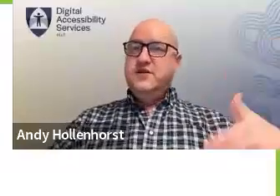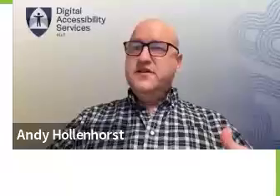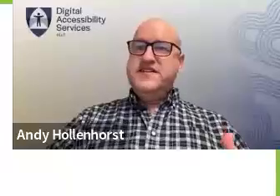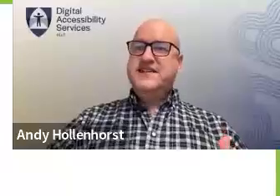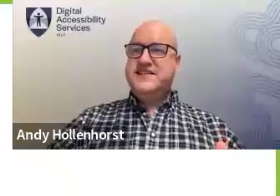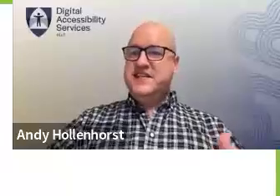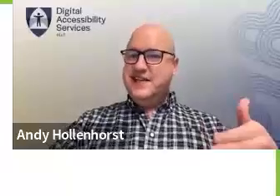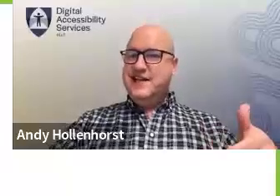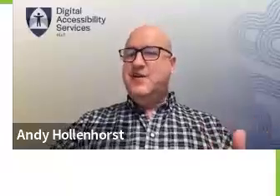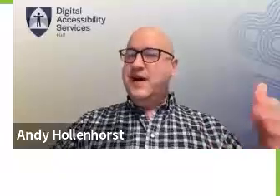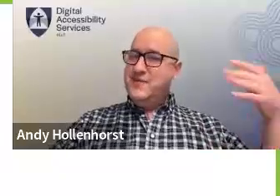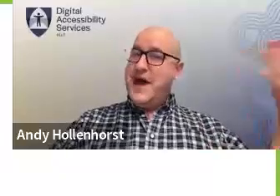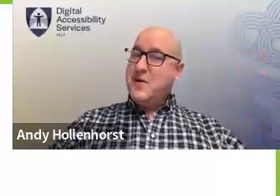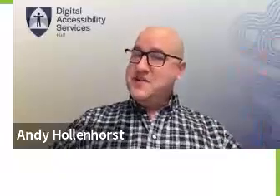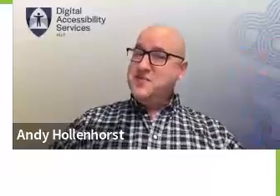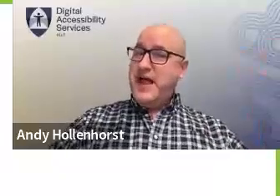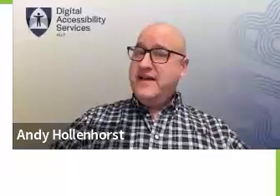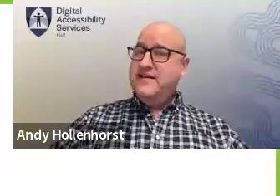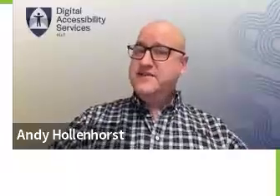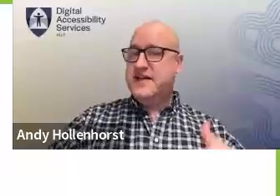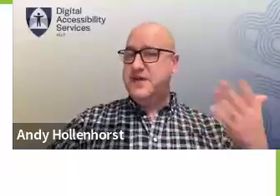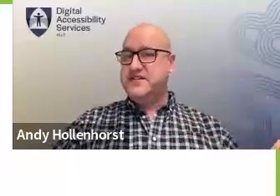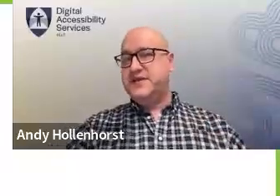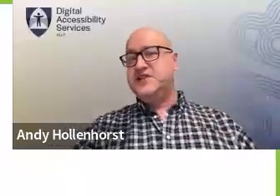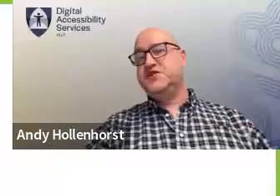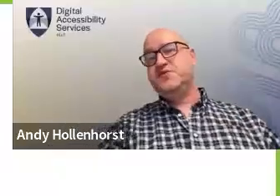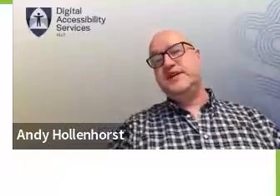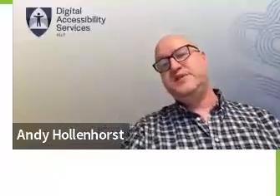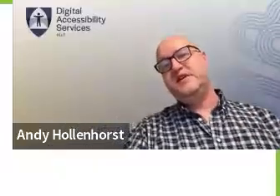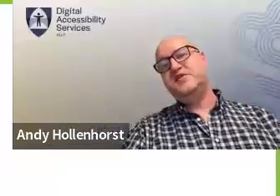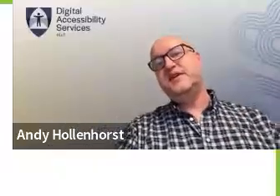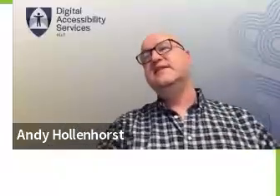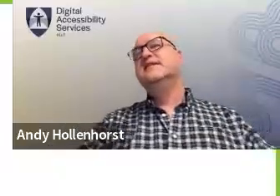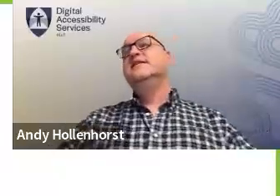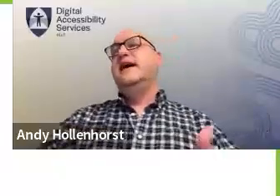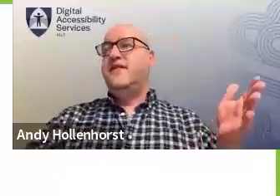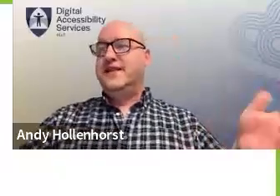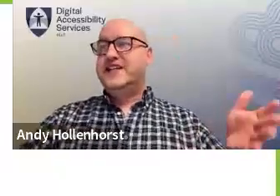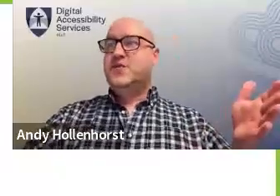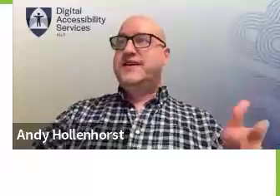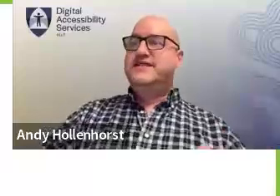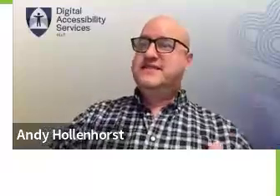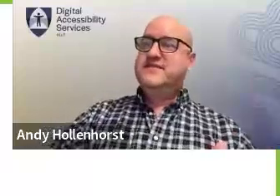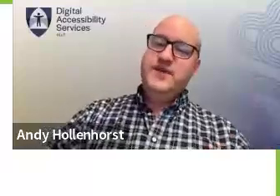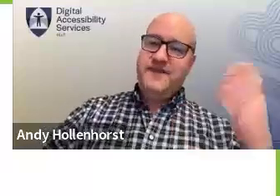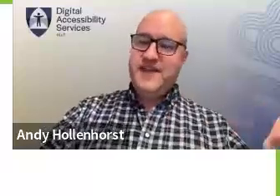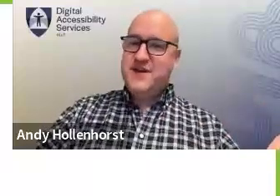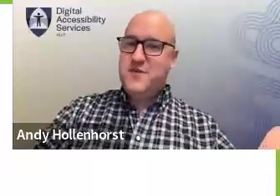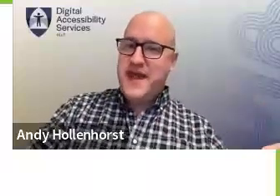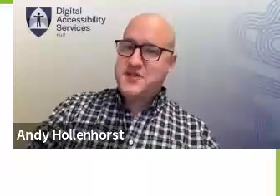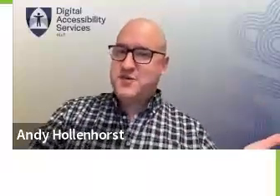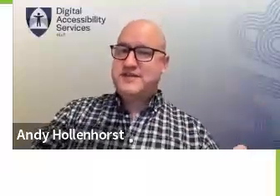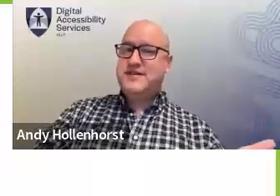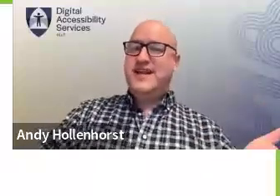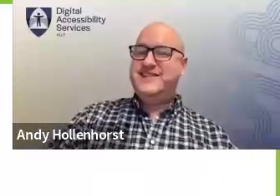The color of the text is a yellow and the background is a black. So that makes it easier to read potentially. And then the last one is we have to kind